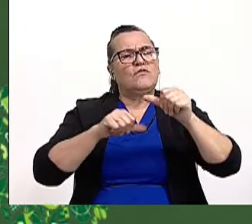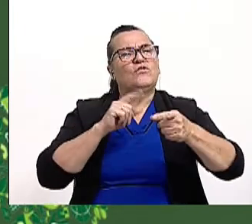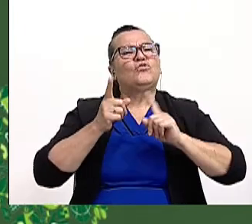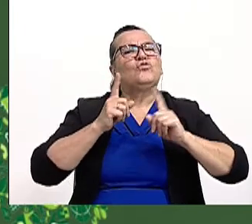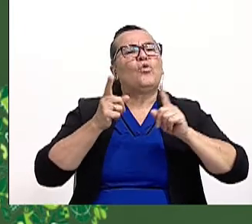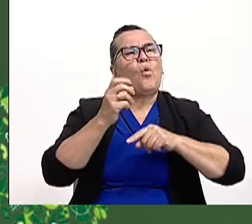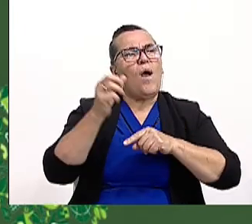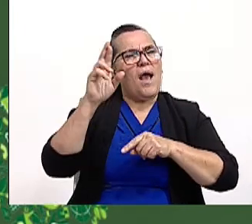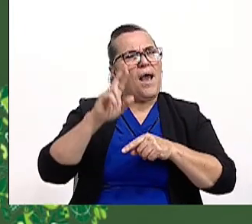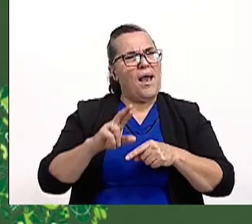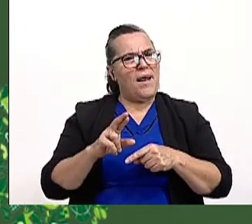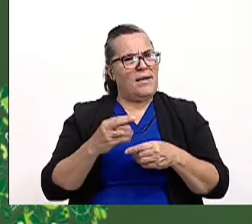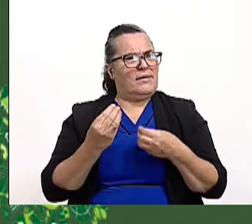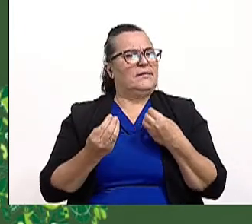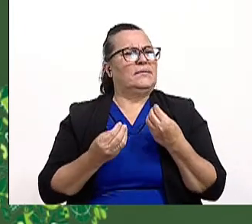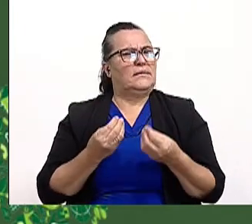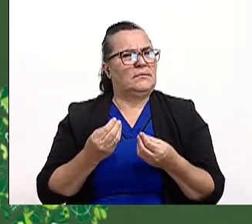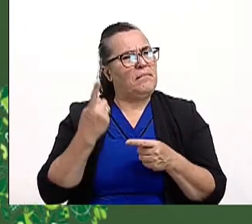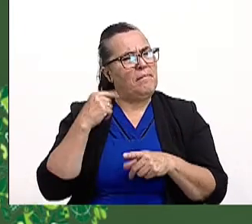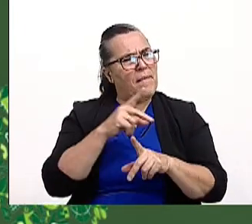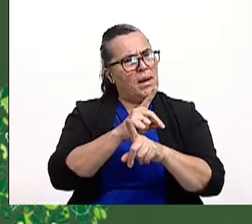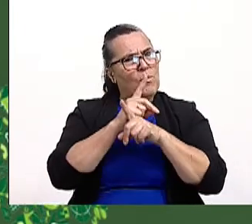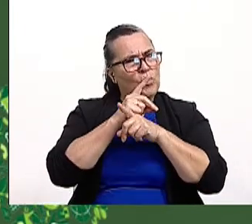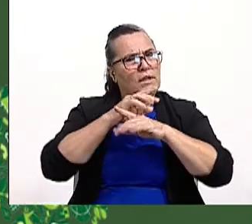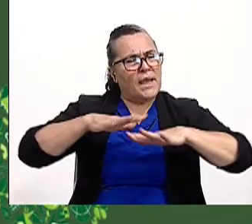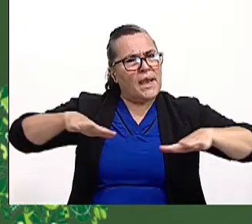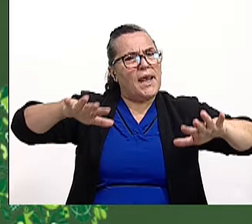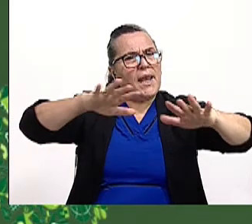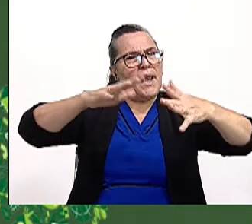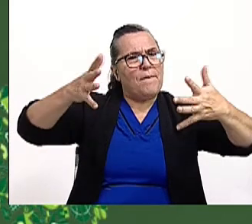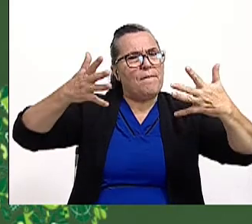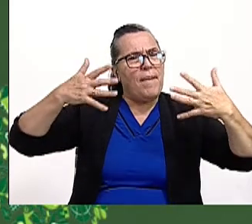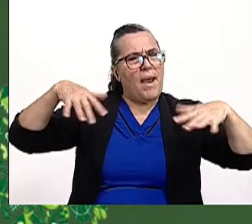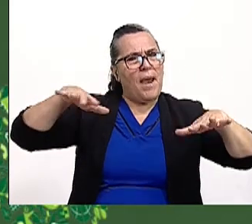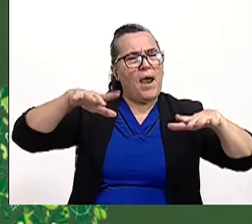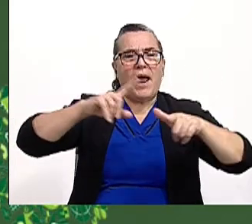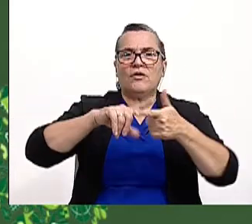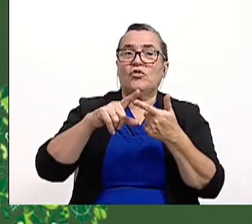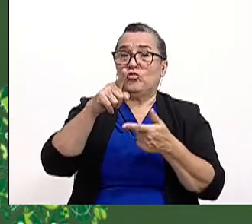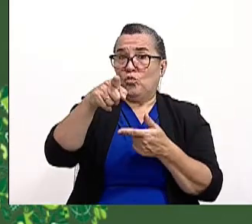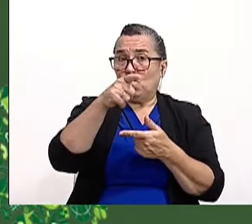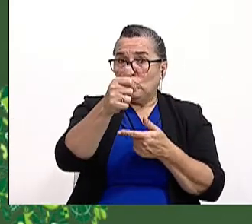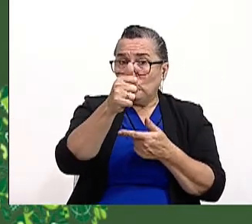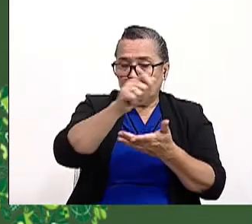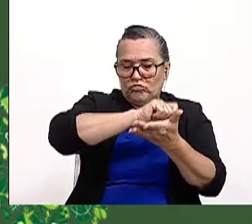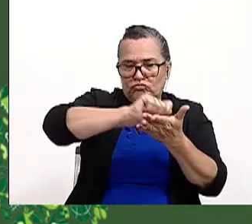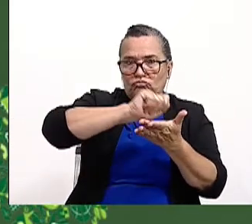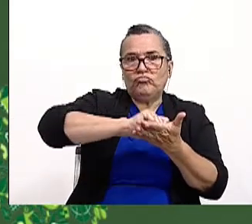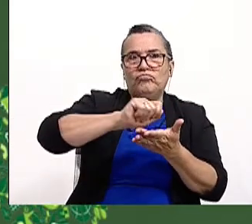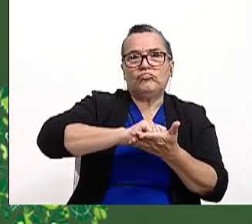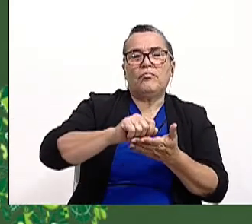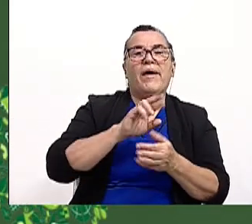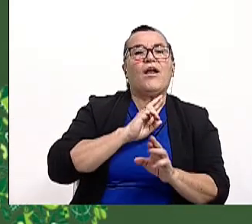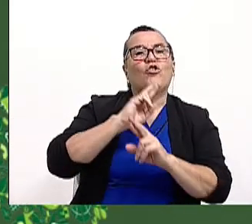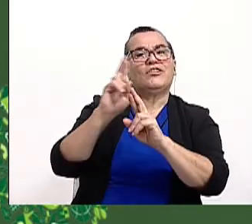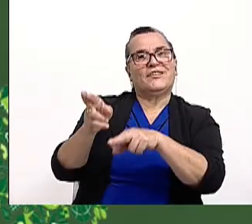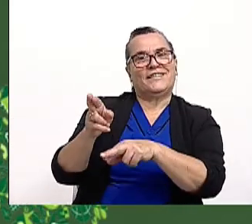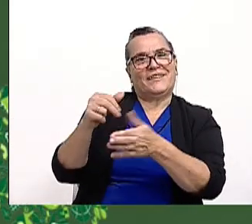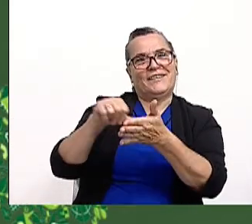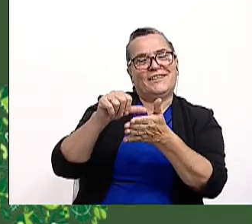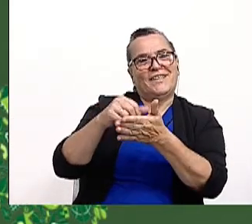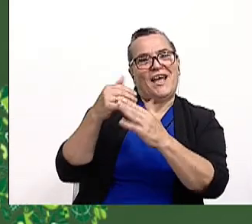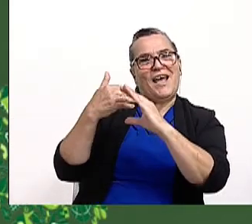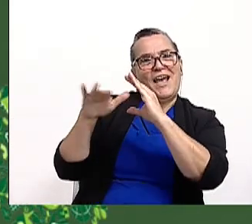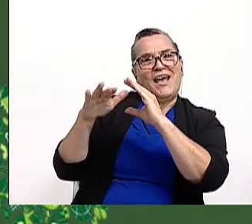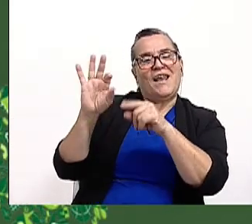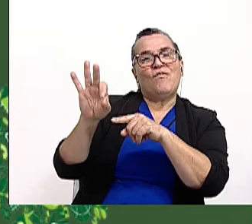Costa Rica is making to protect the environment. So you are going to write a short reply in the form of